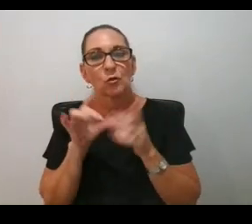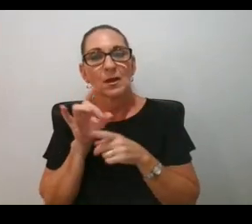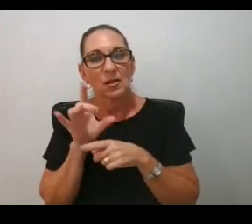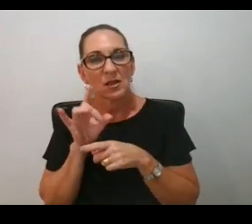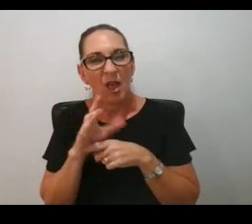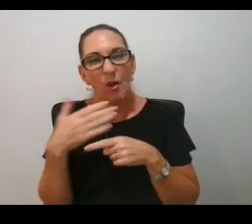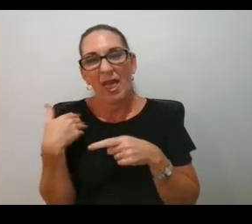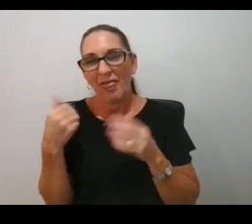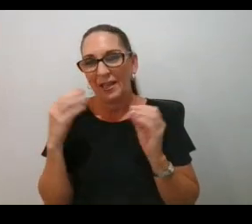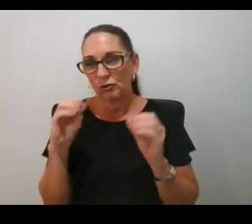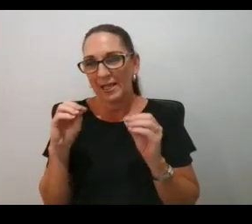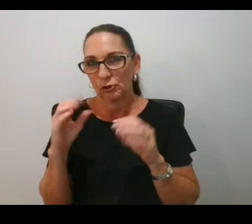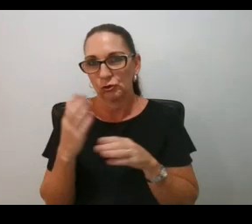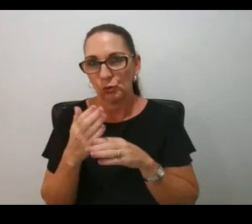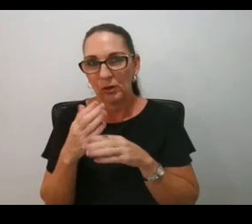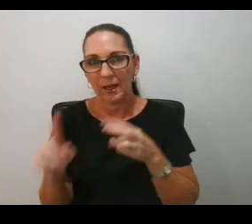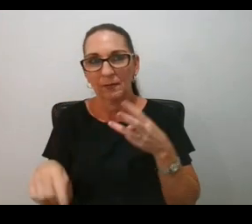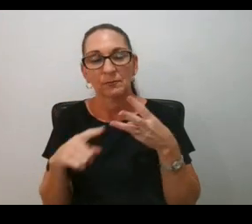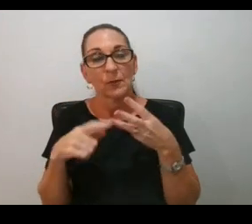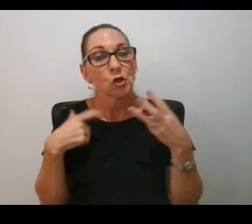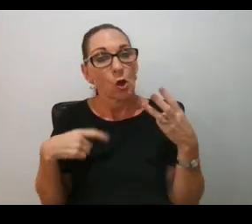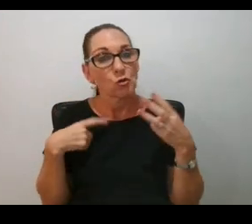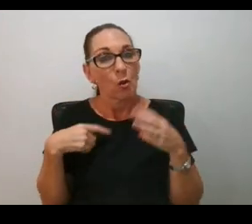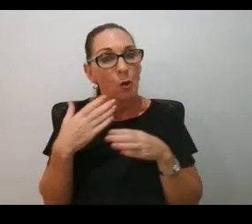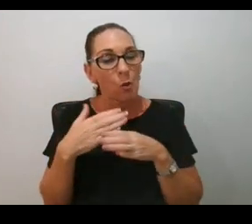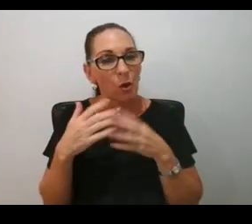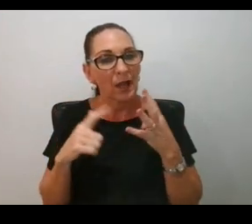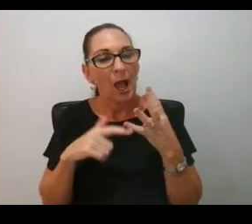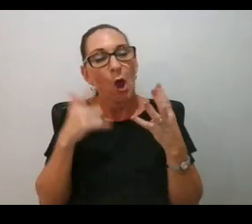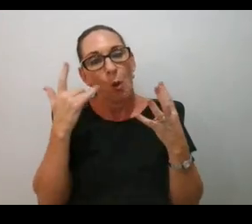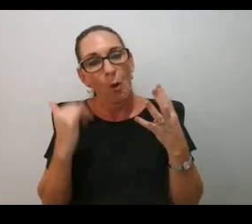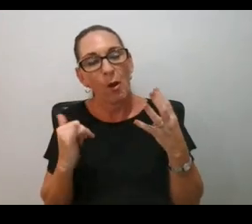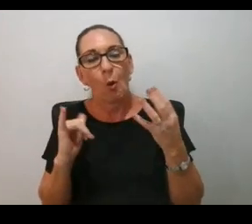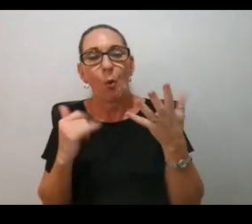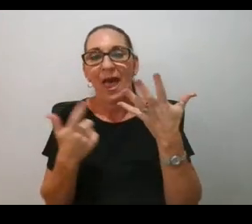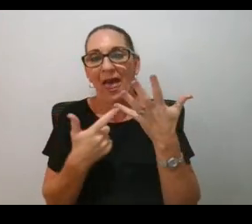worker, social worker, lawyer or other.